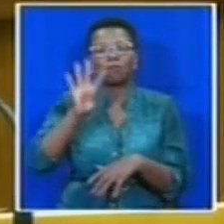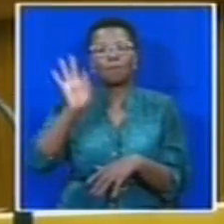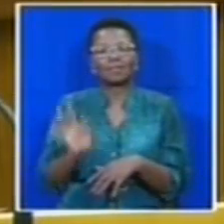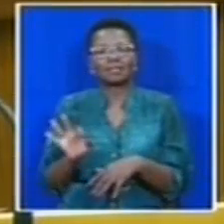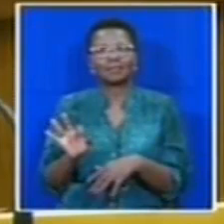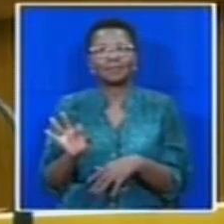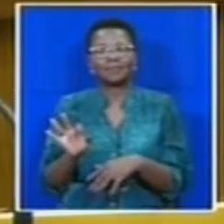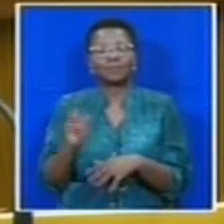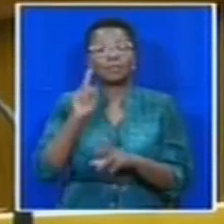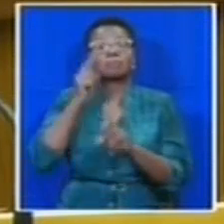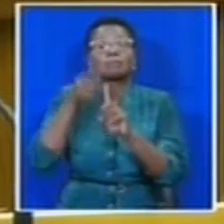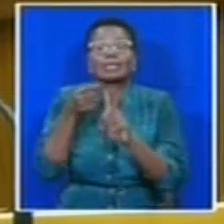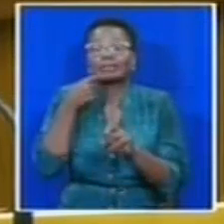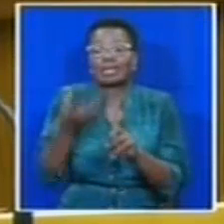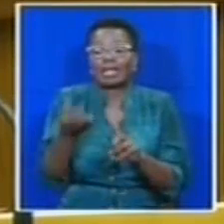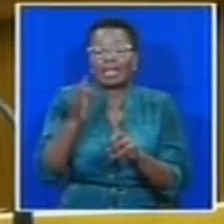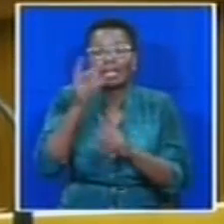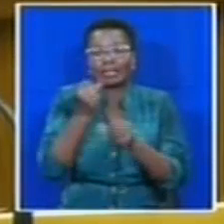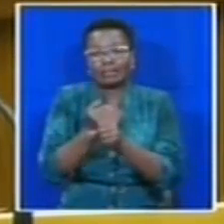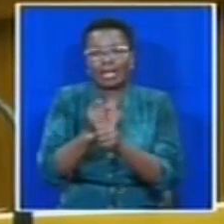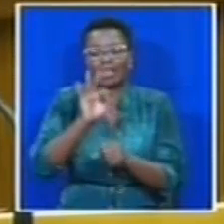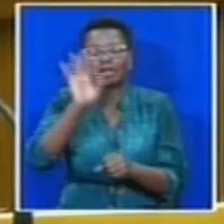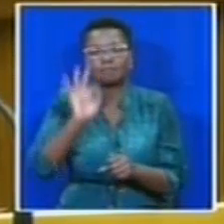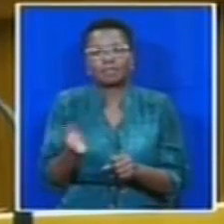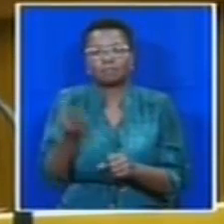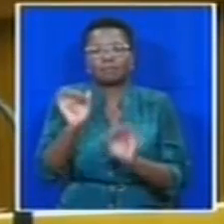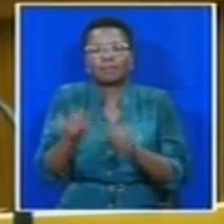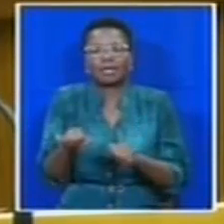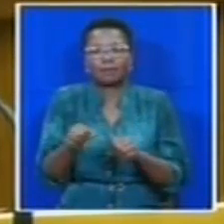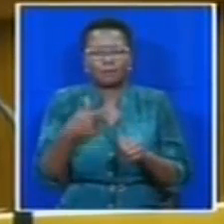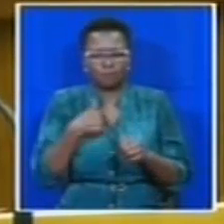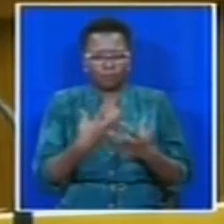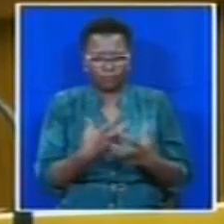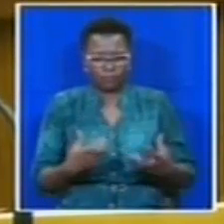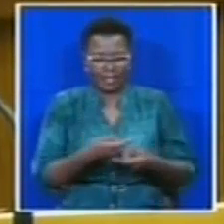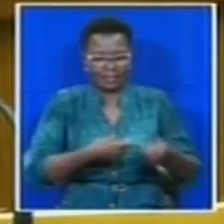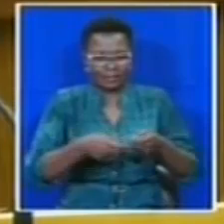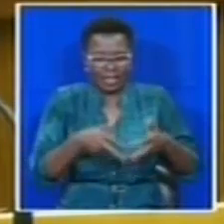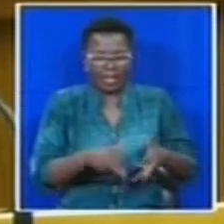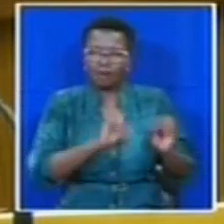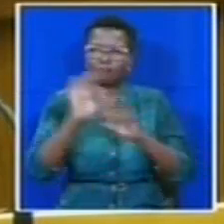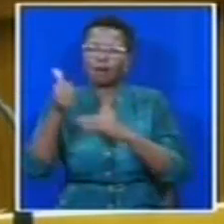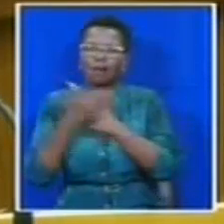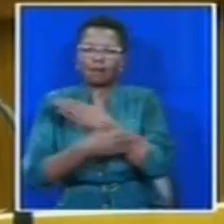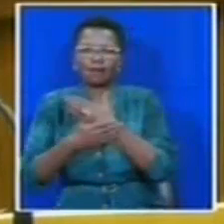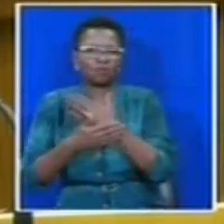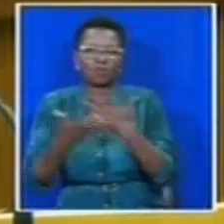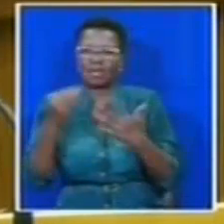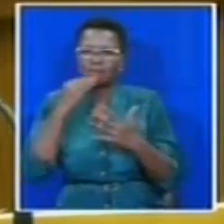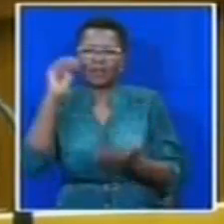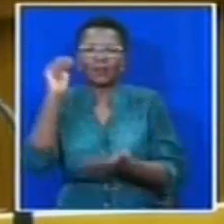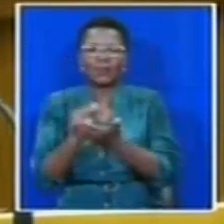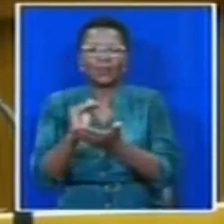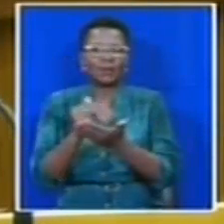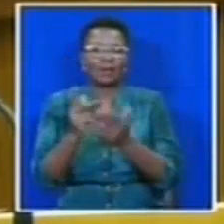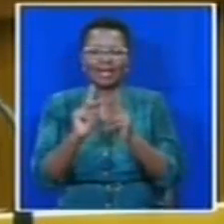It's expected to grow to 3% next year. Low commodity prices have deterred investment, exposing the lack of diversity